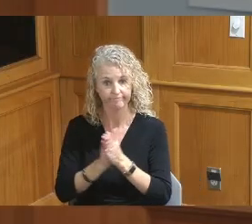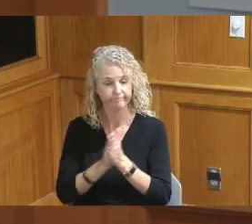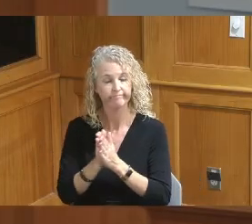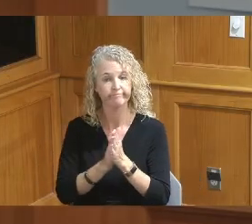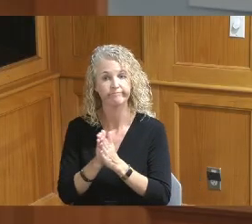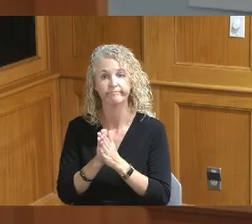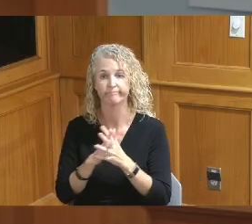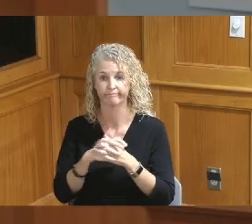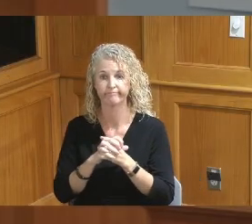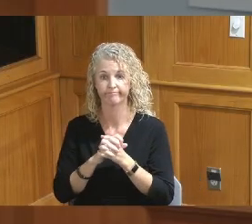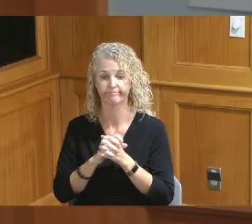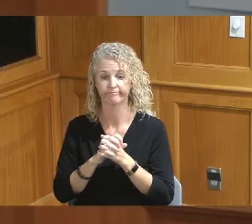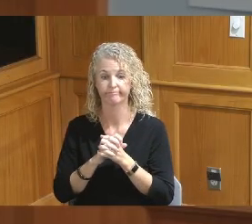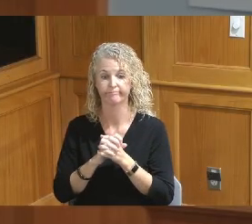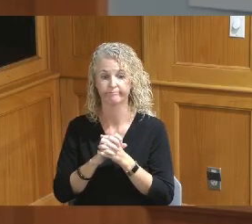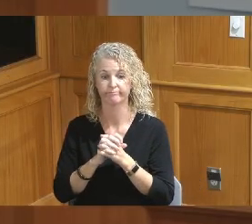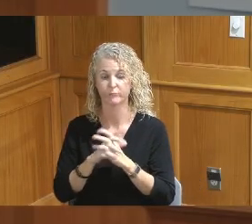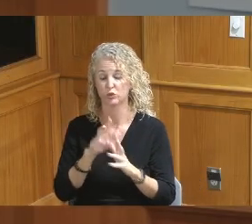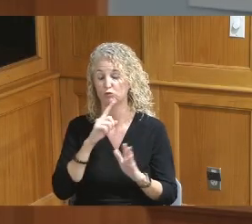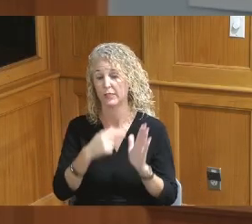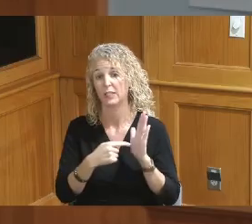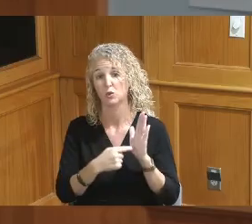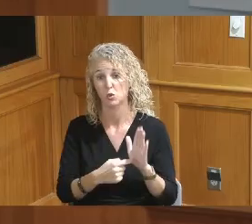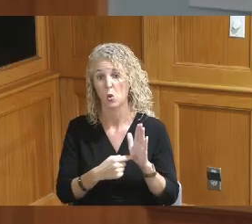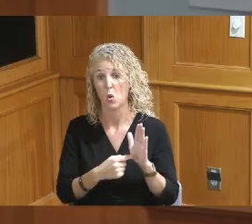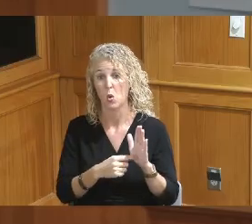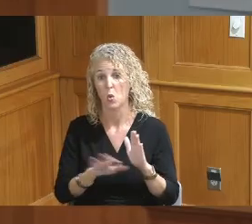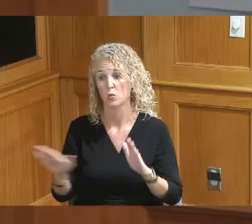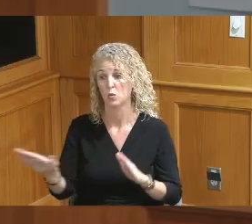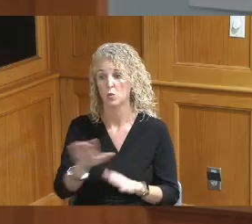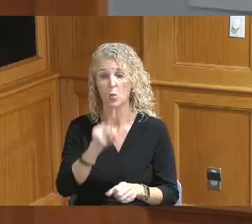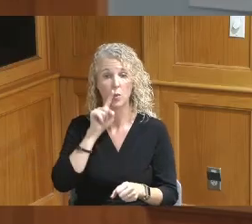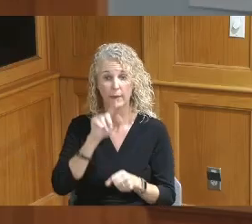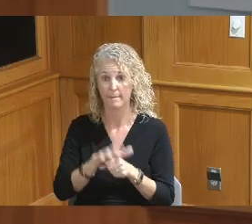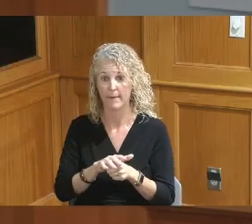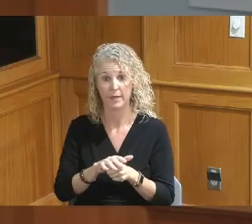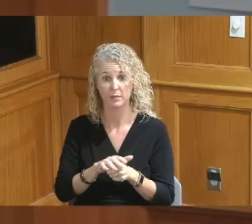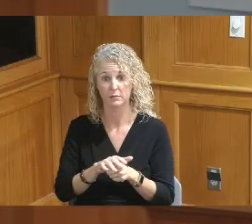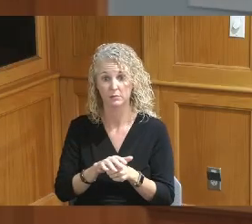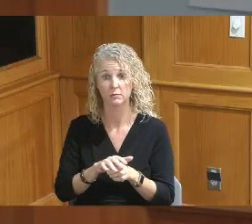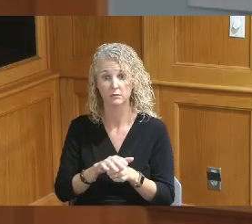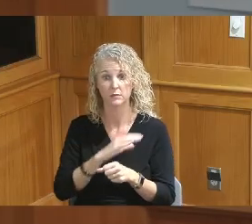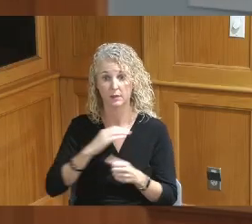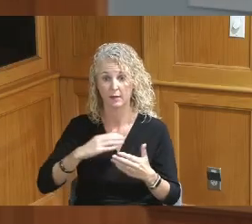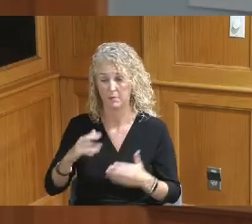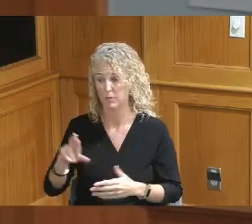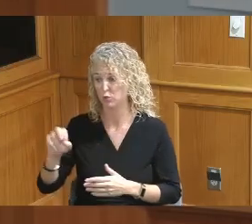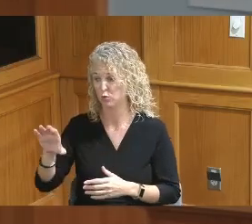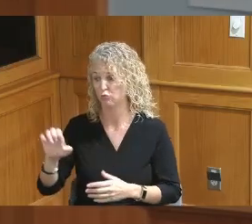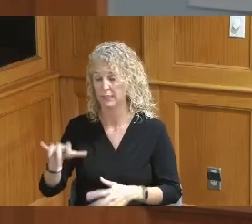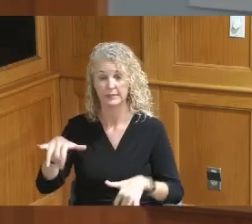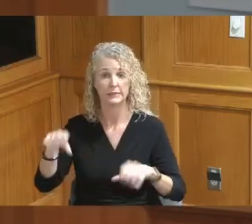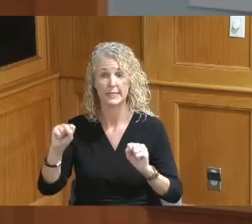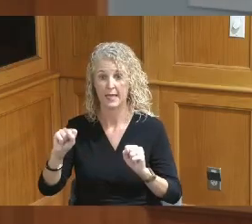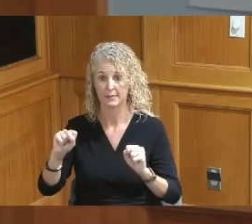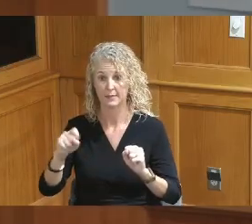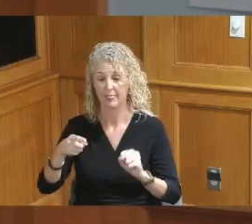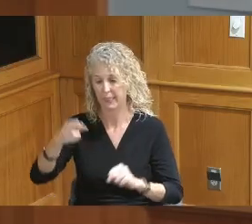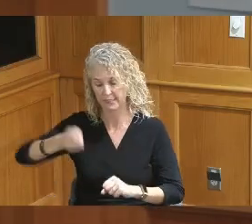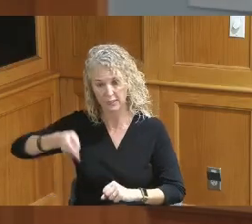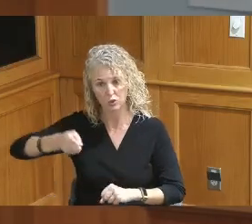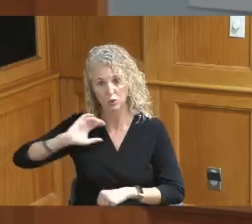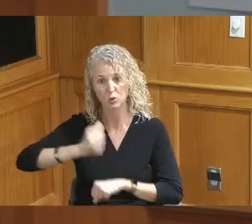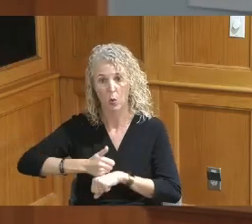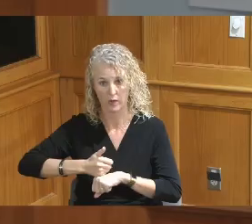and it reflects generally the commitment you all have made, Commissioner Reese, to this issue more broadly that is historic. And